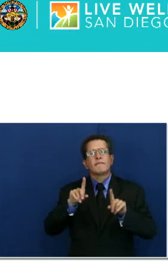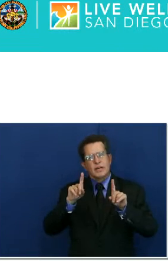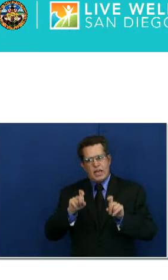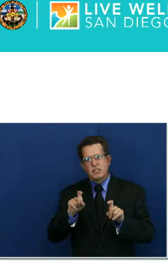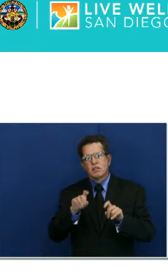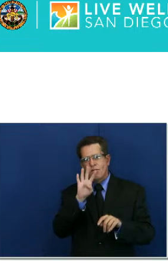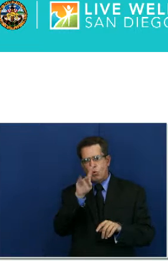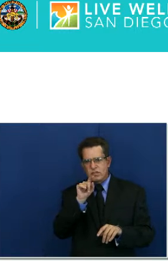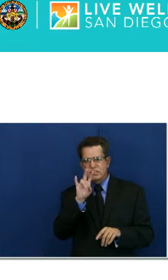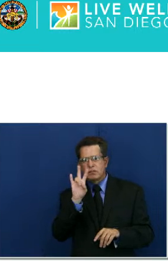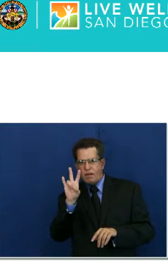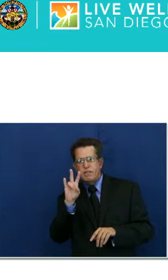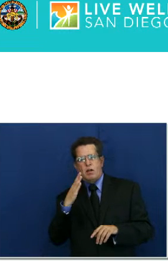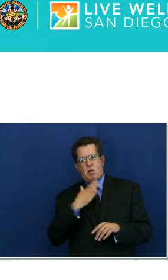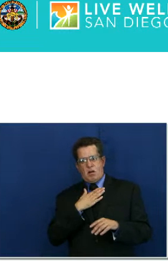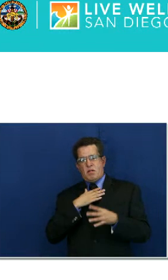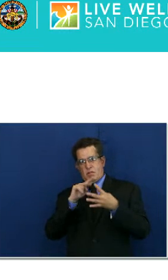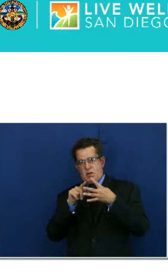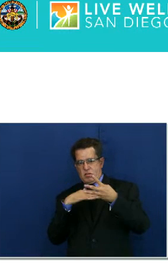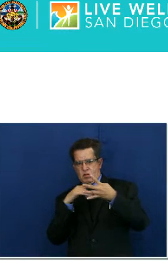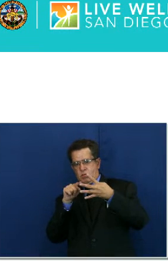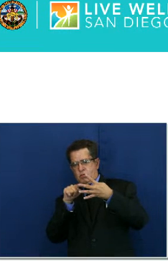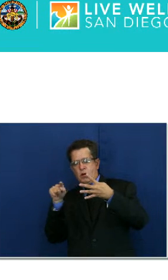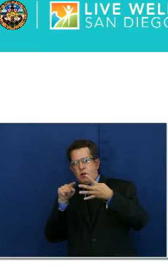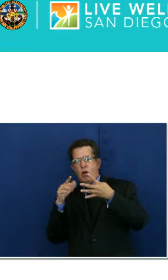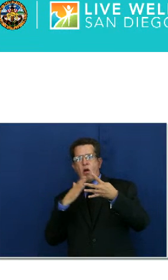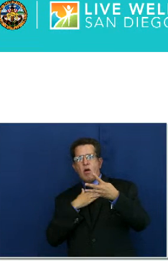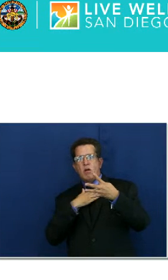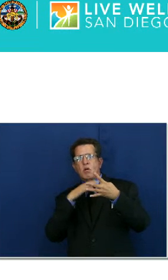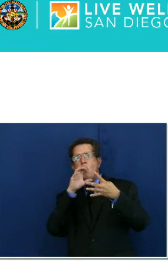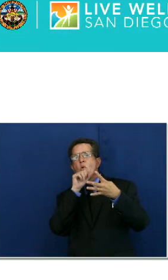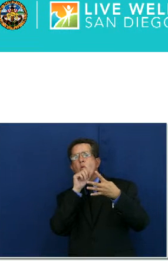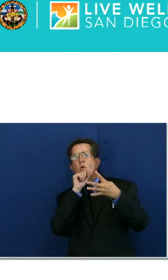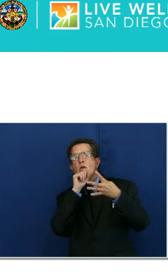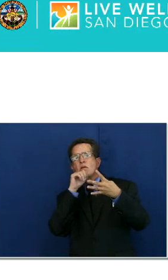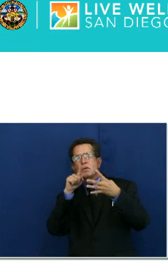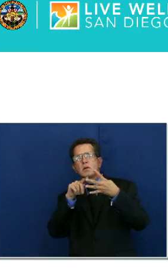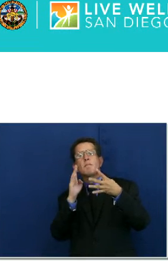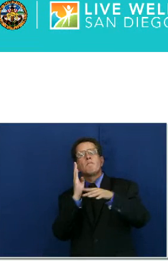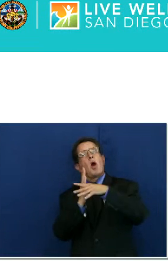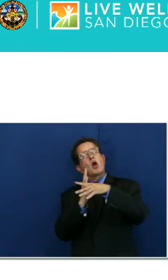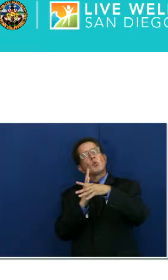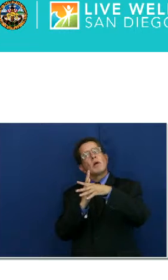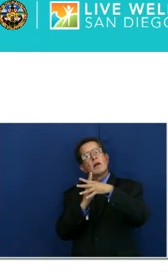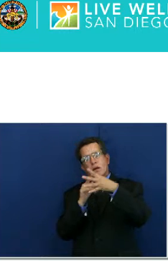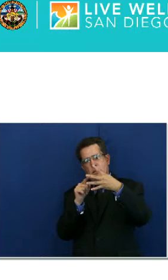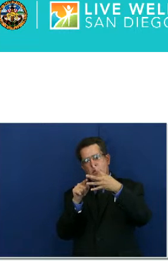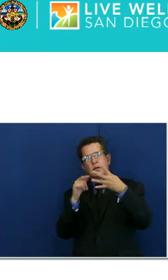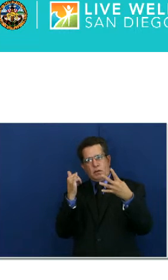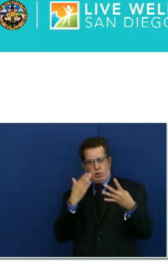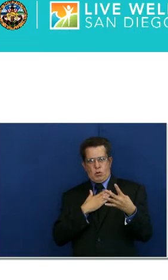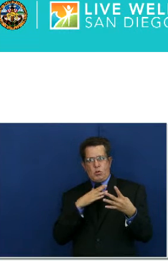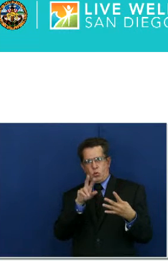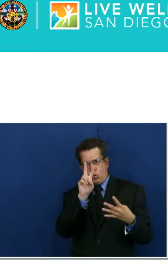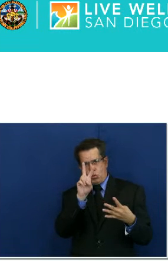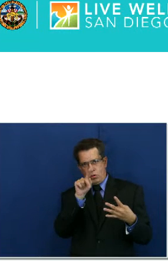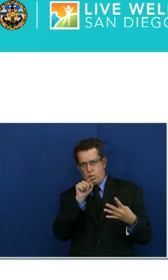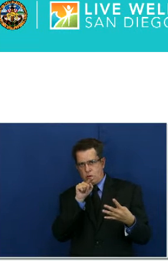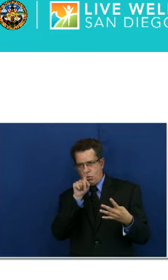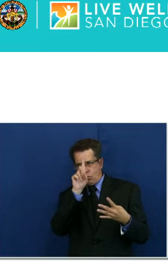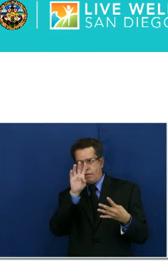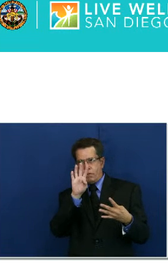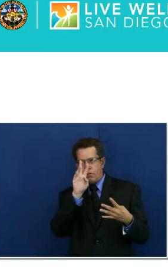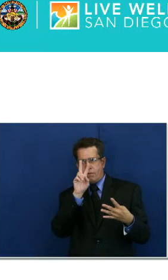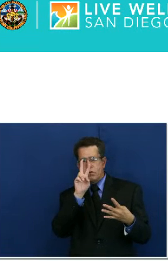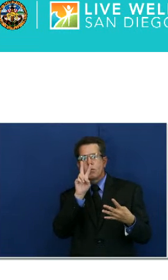tests, we are in the moderate or orange category. We have, it's between 2 and